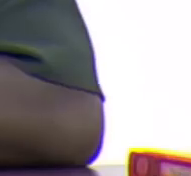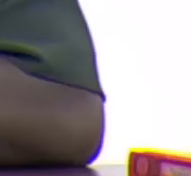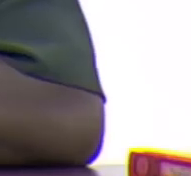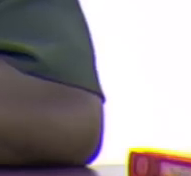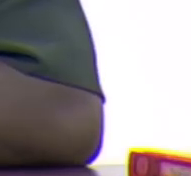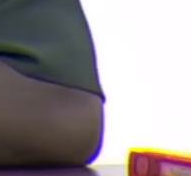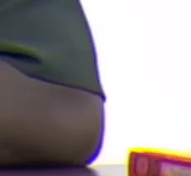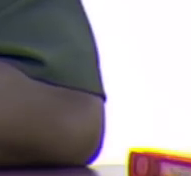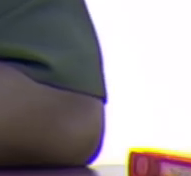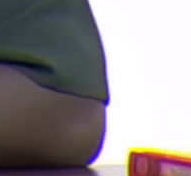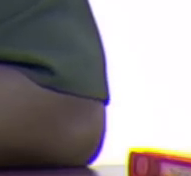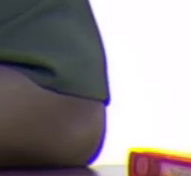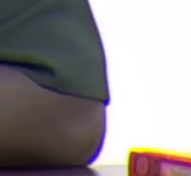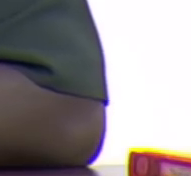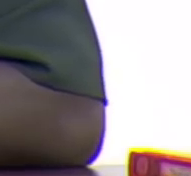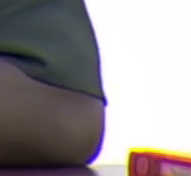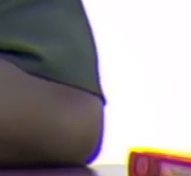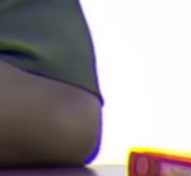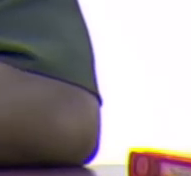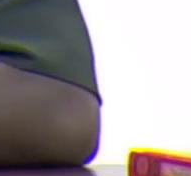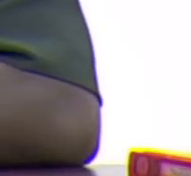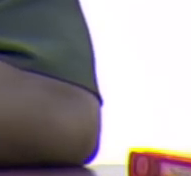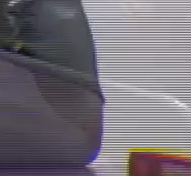that? Very well.